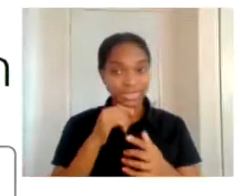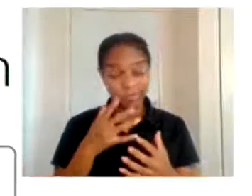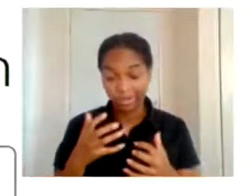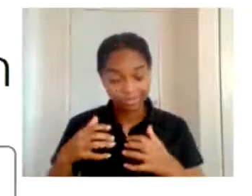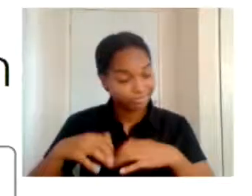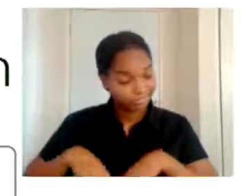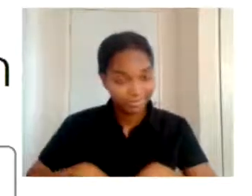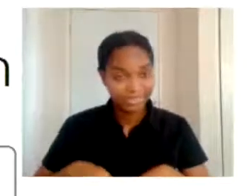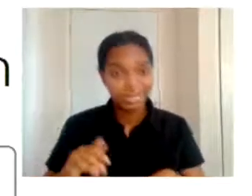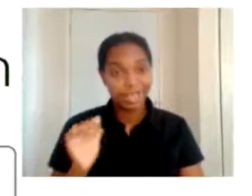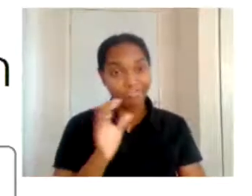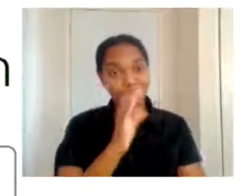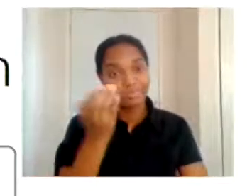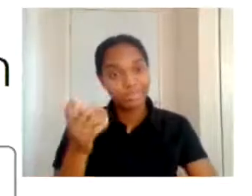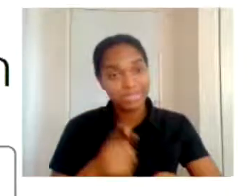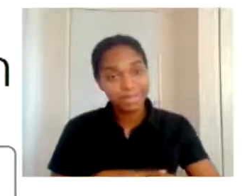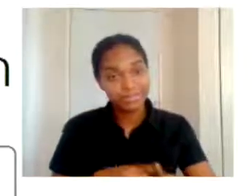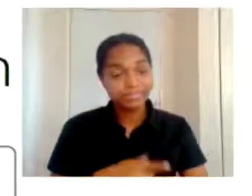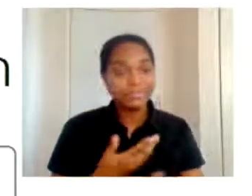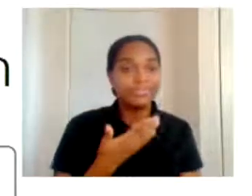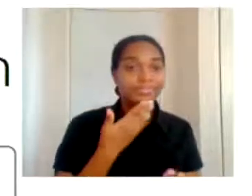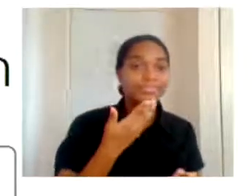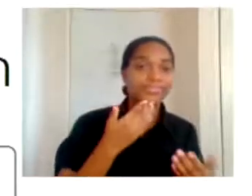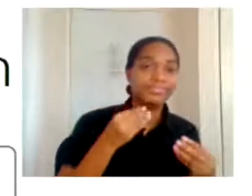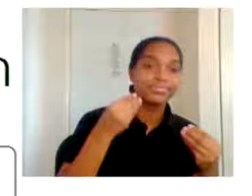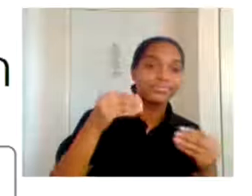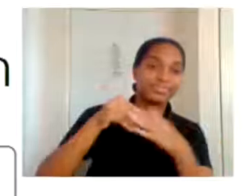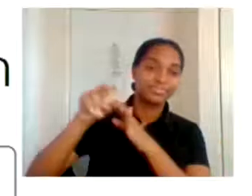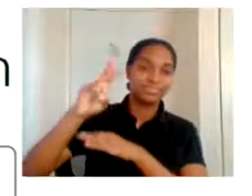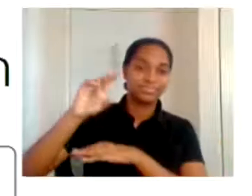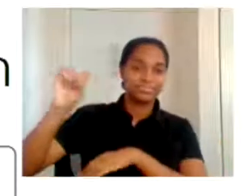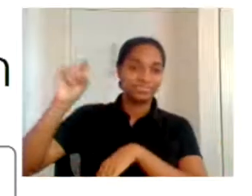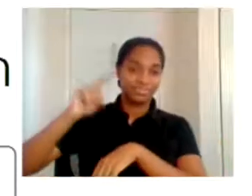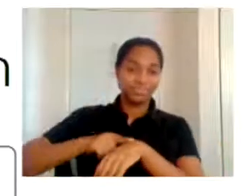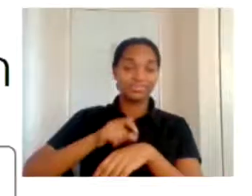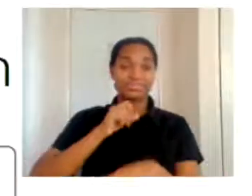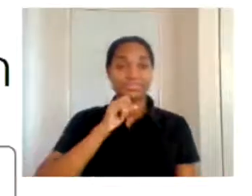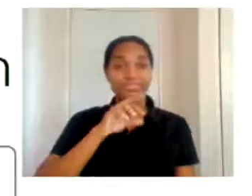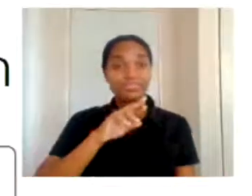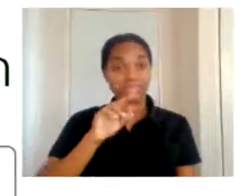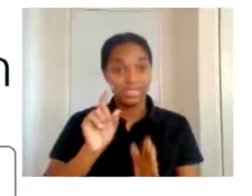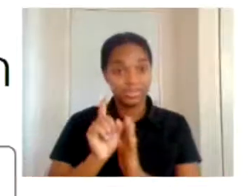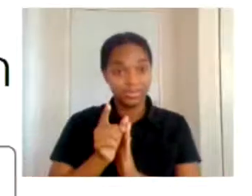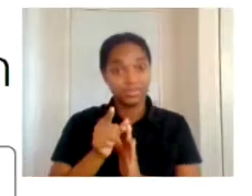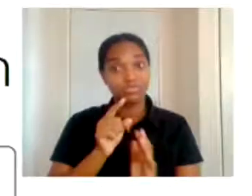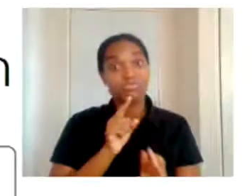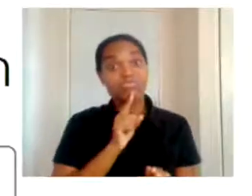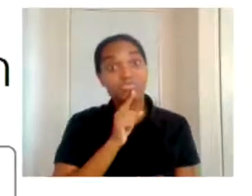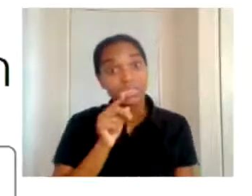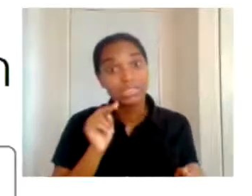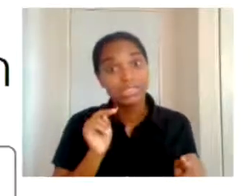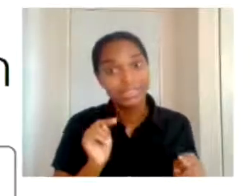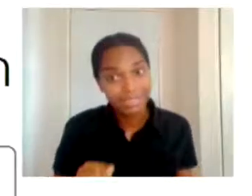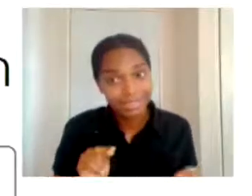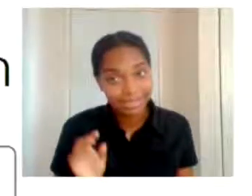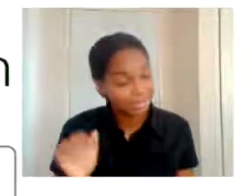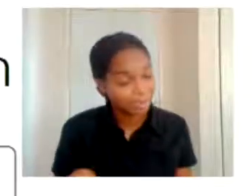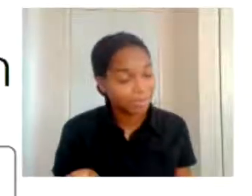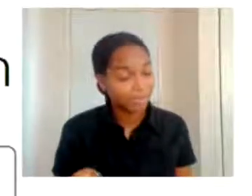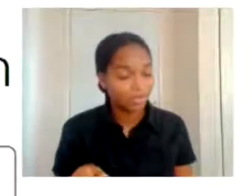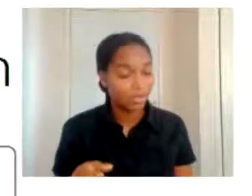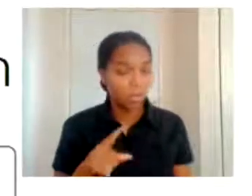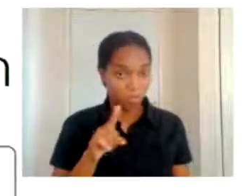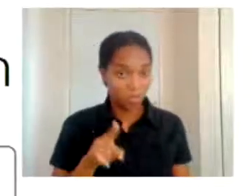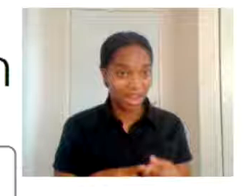over Christmas or over Thanksgiving in the US, or at the moment you actually really need them. So when this